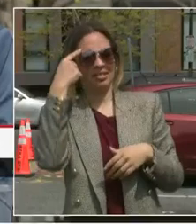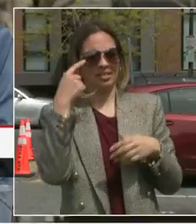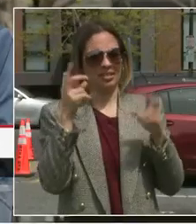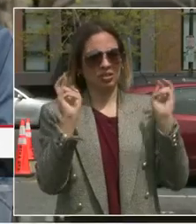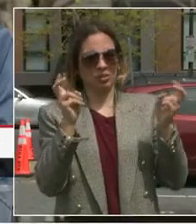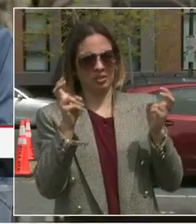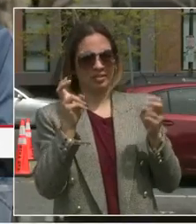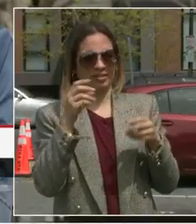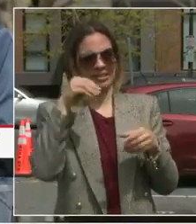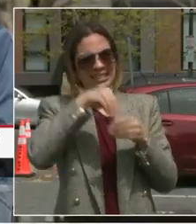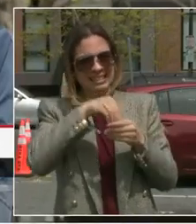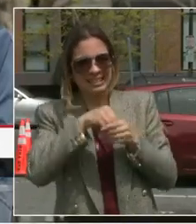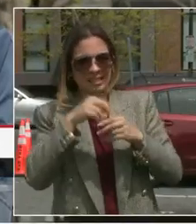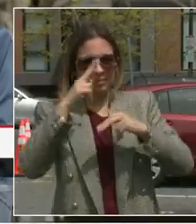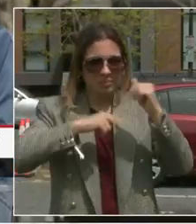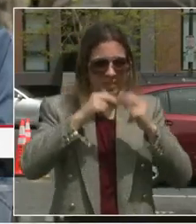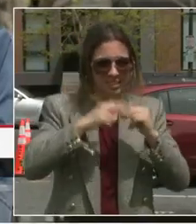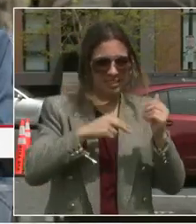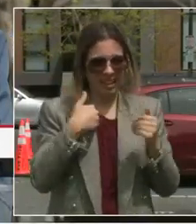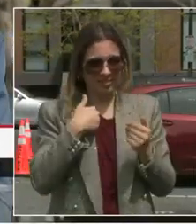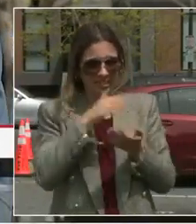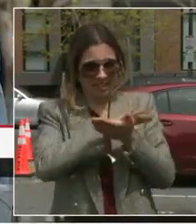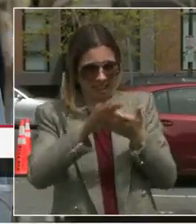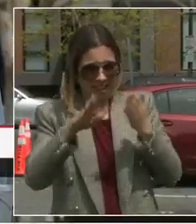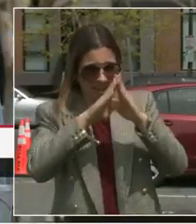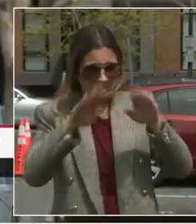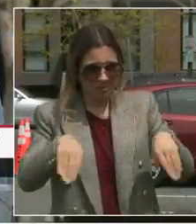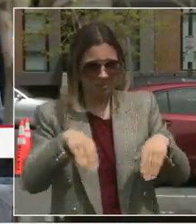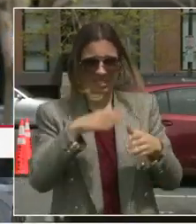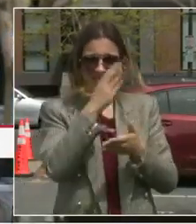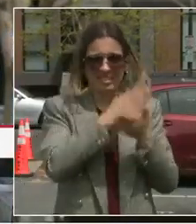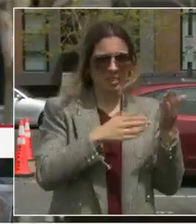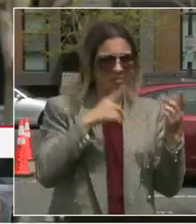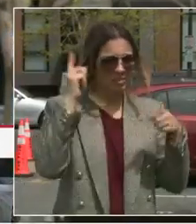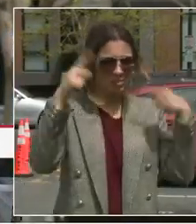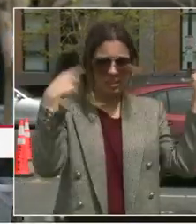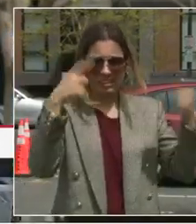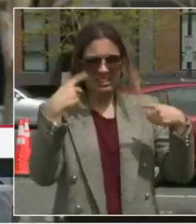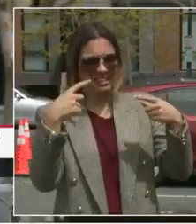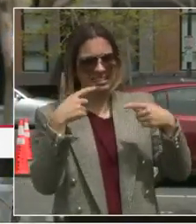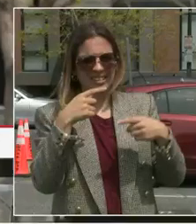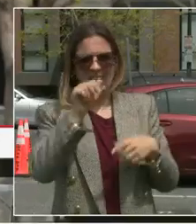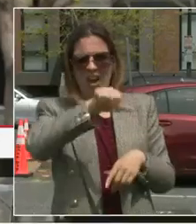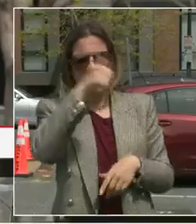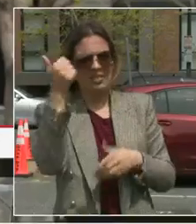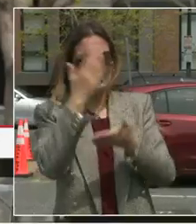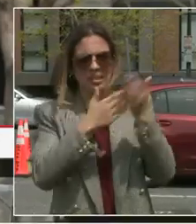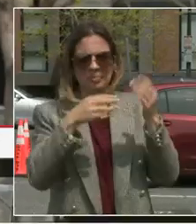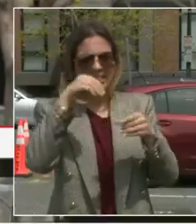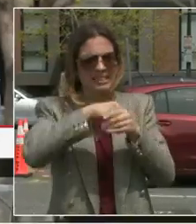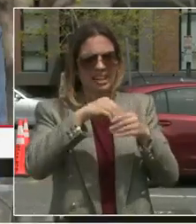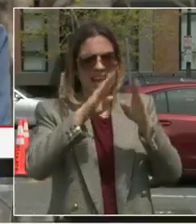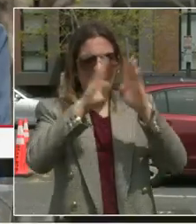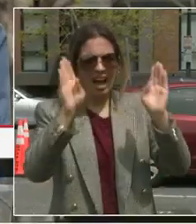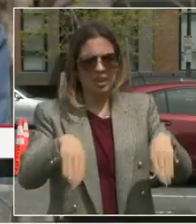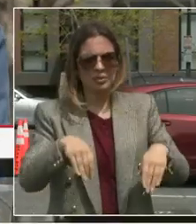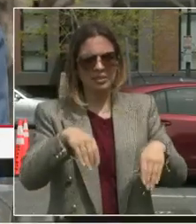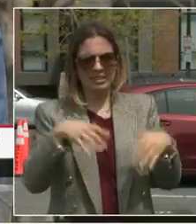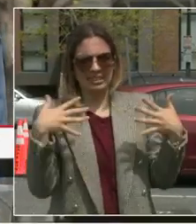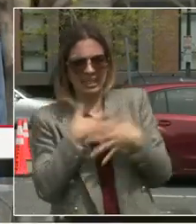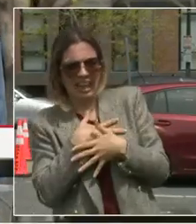in the building and they got a nice house, some of them just be lunching out, and then you got other people that live there scared. What do they do for that? And that